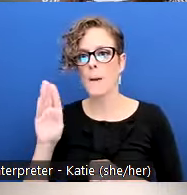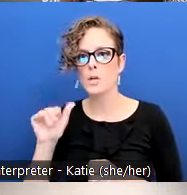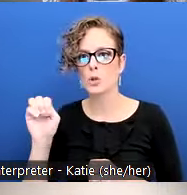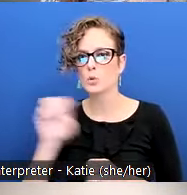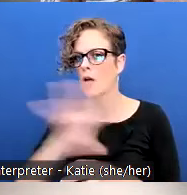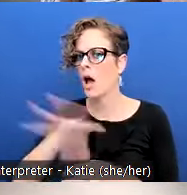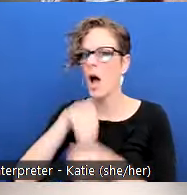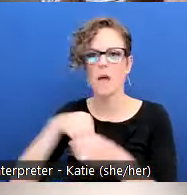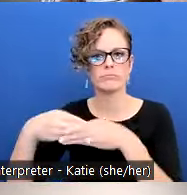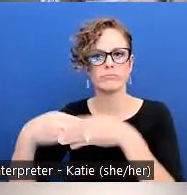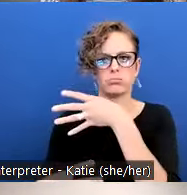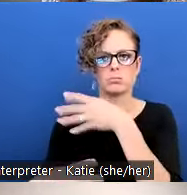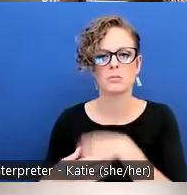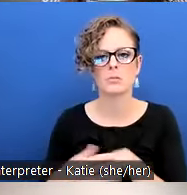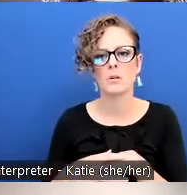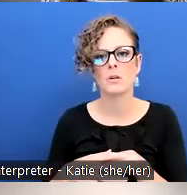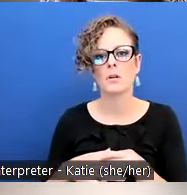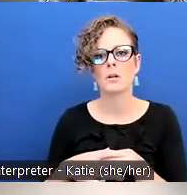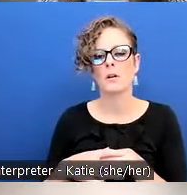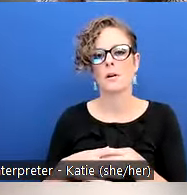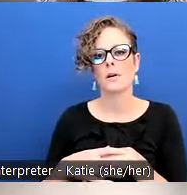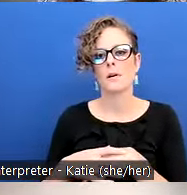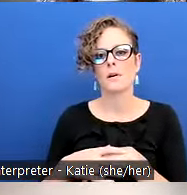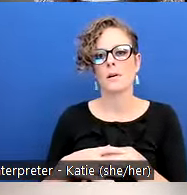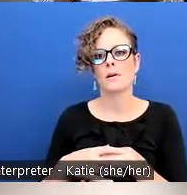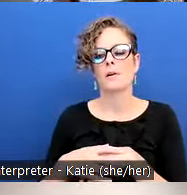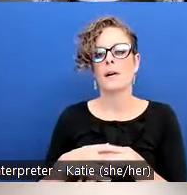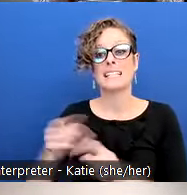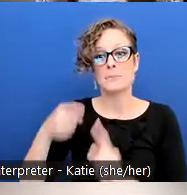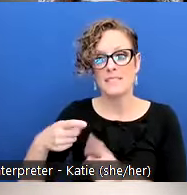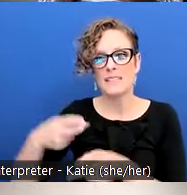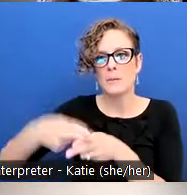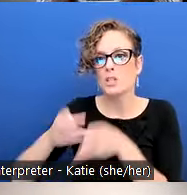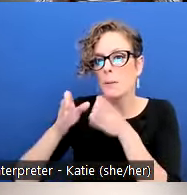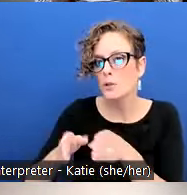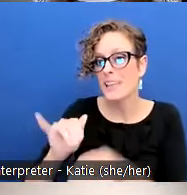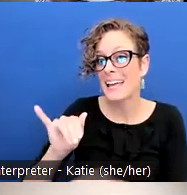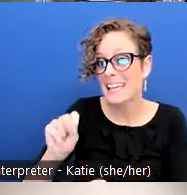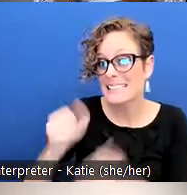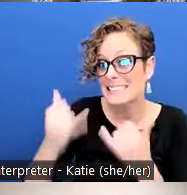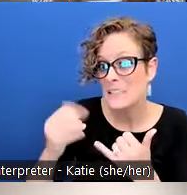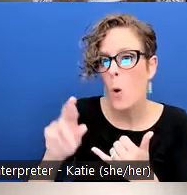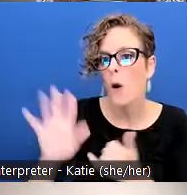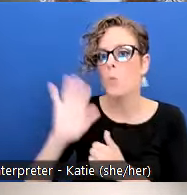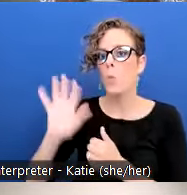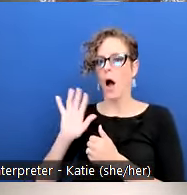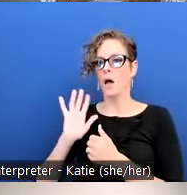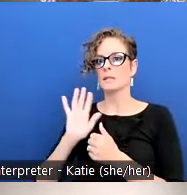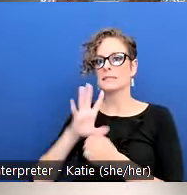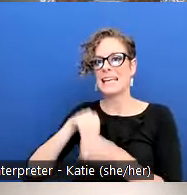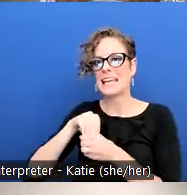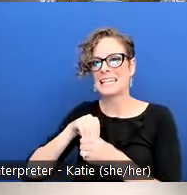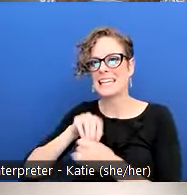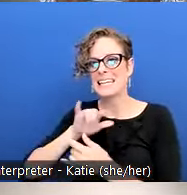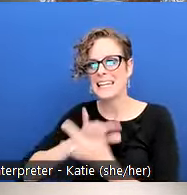and specifically mentions someone who is or was in an intimate relationship. So it's just aligning that definition and statute with the